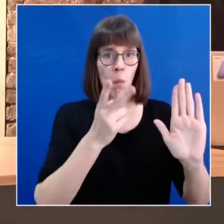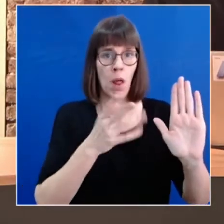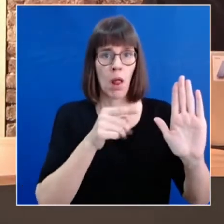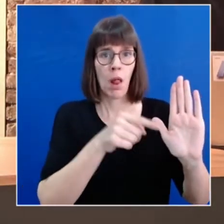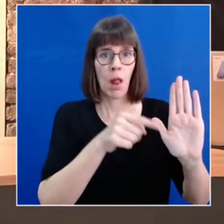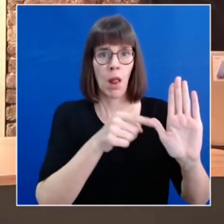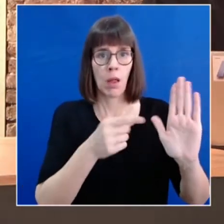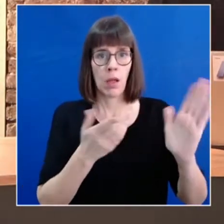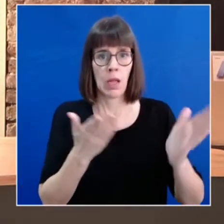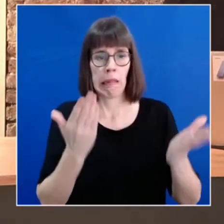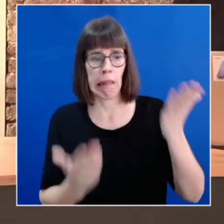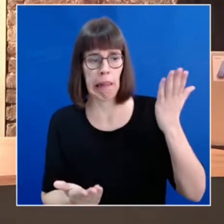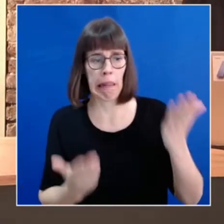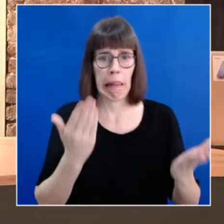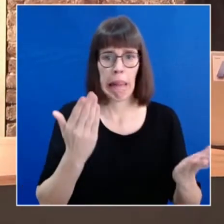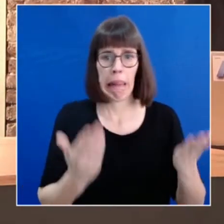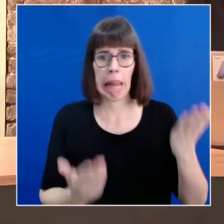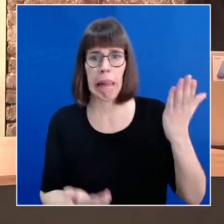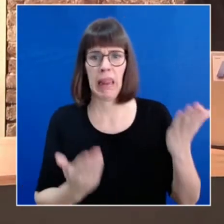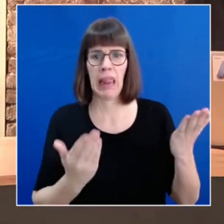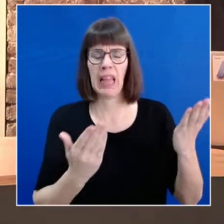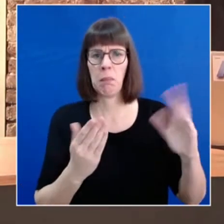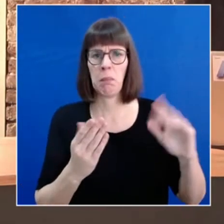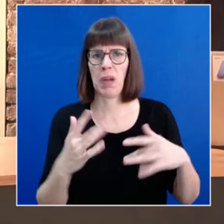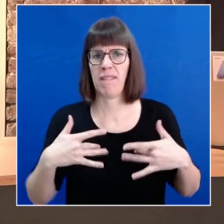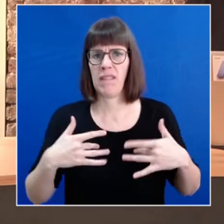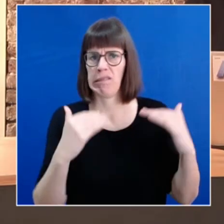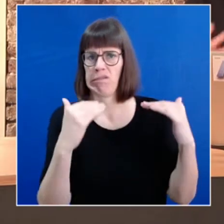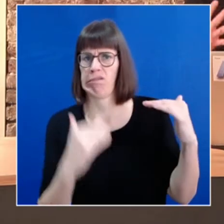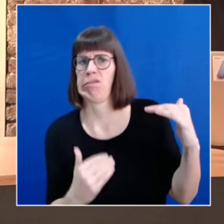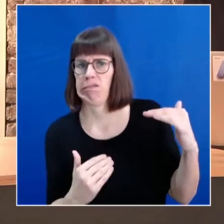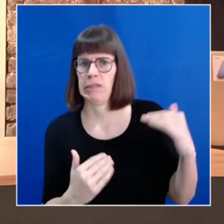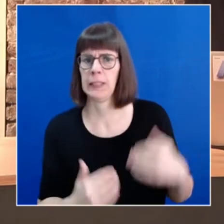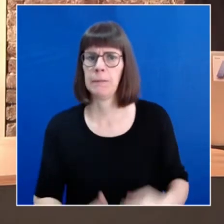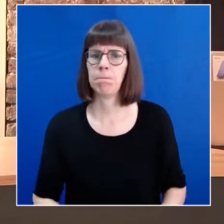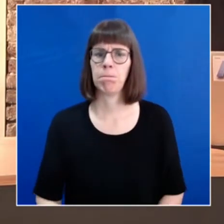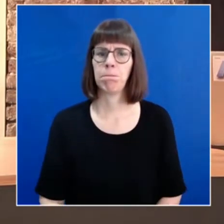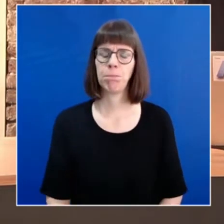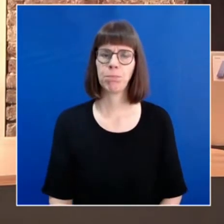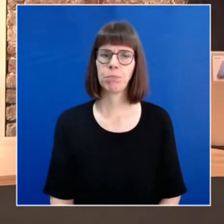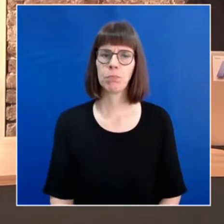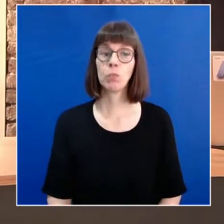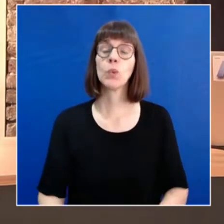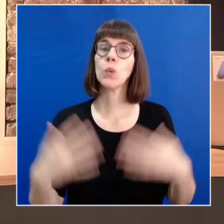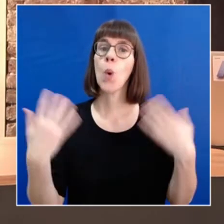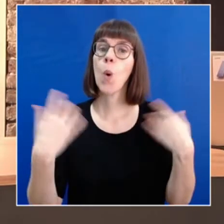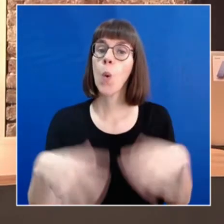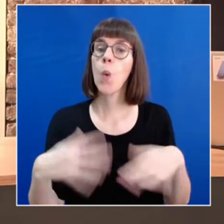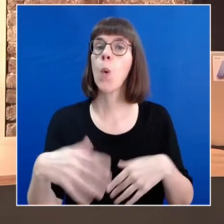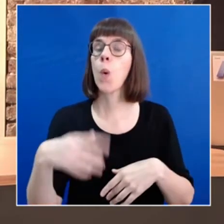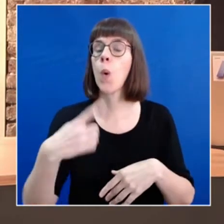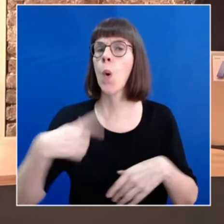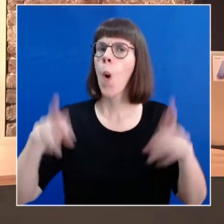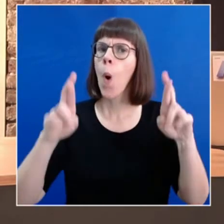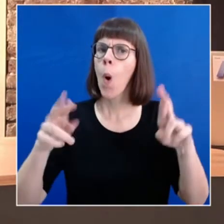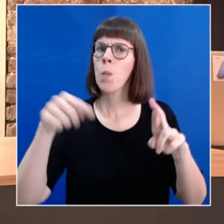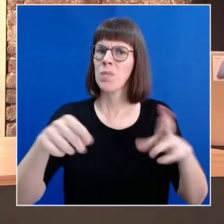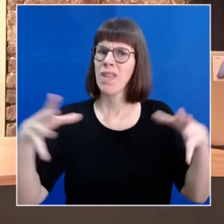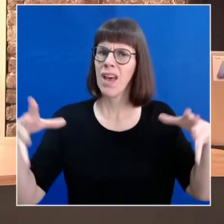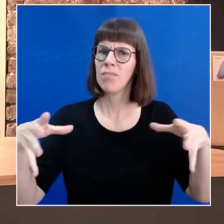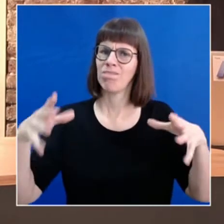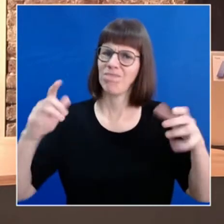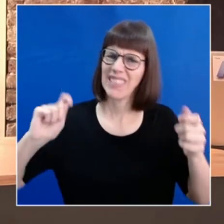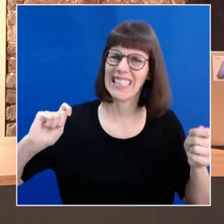lesser vision. It's not better, it's lesser, it's worse. So these are things I really hope we can change. And the fact that there